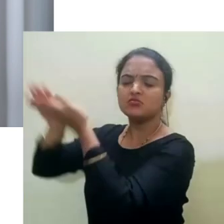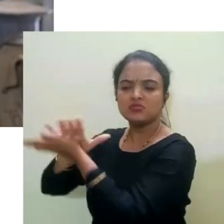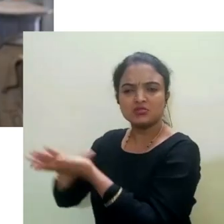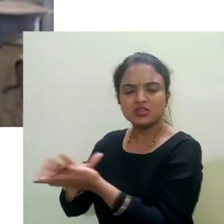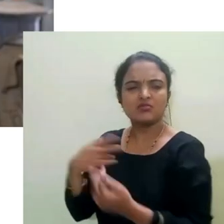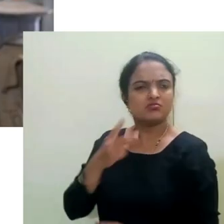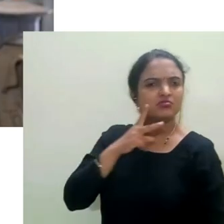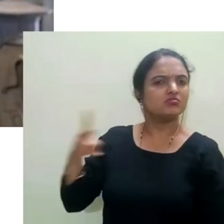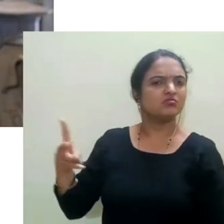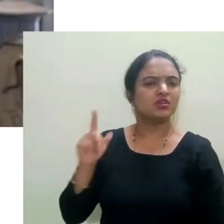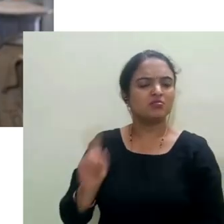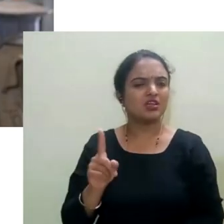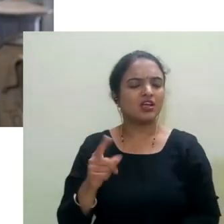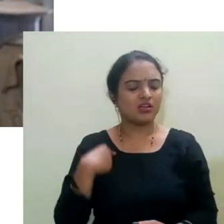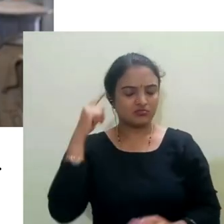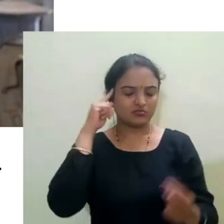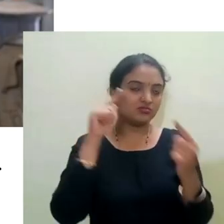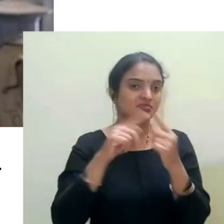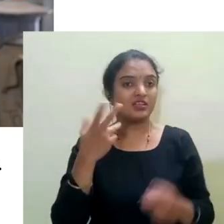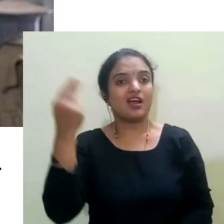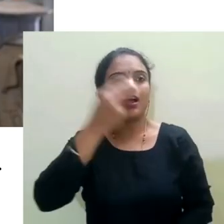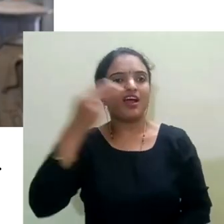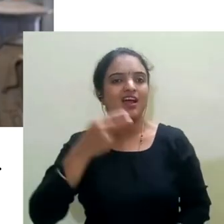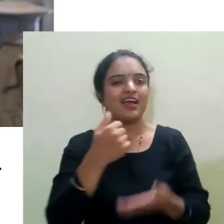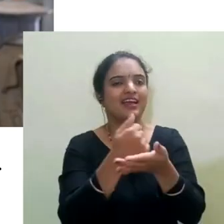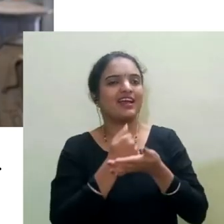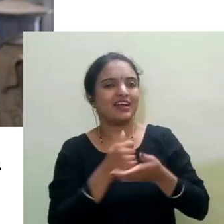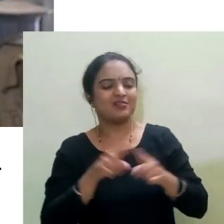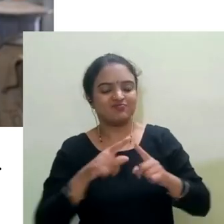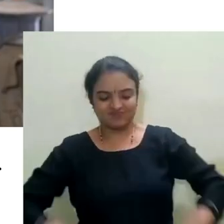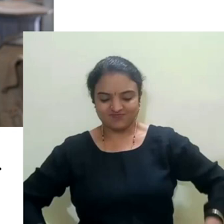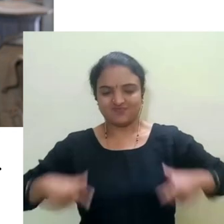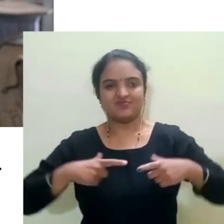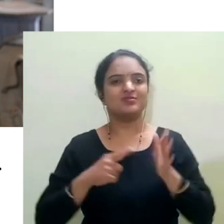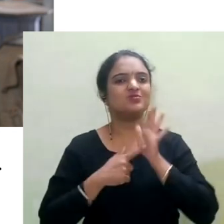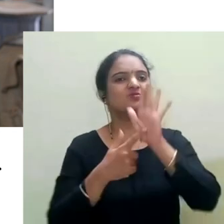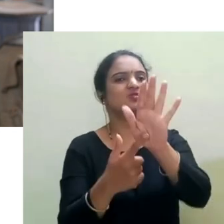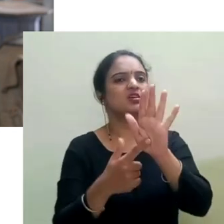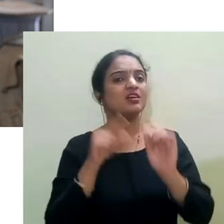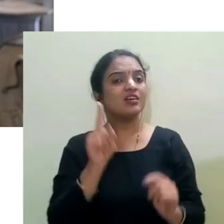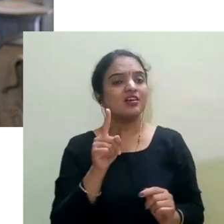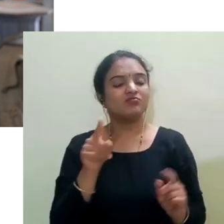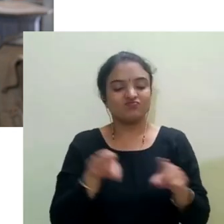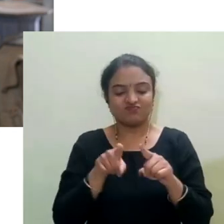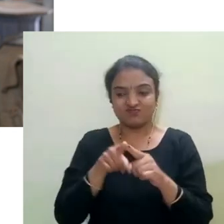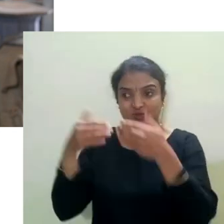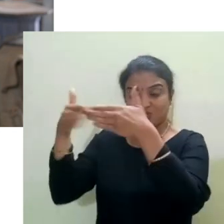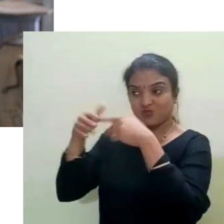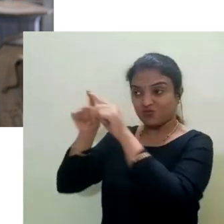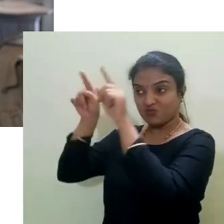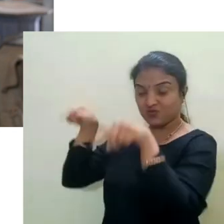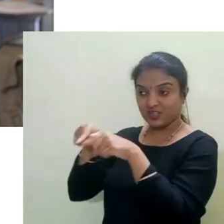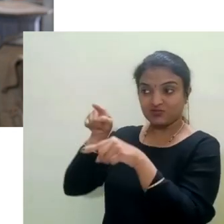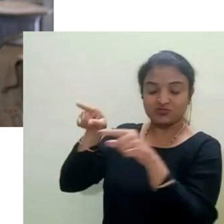corridors. Art is the window through which I have been fortunate to see throughout my entire life, and it is that very